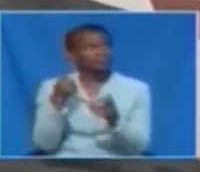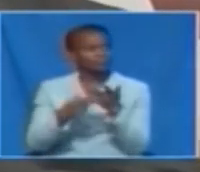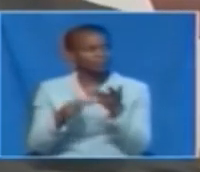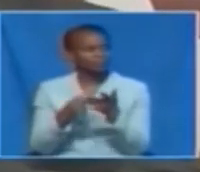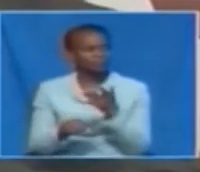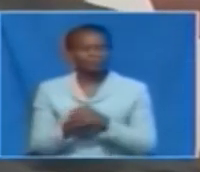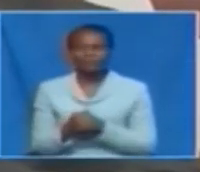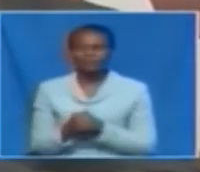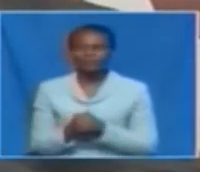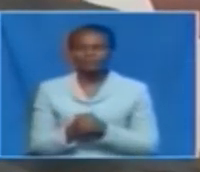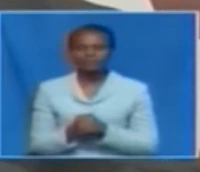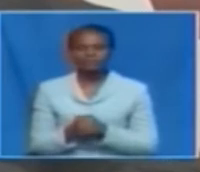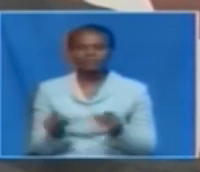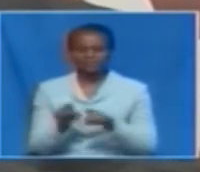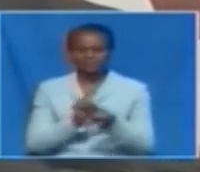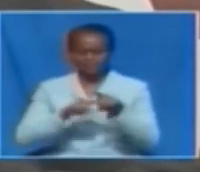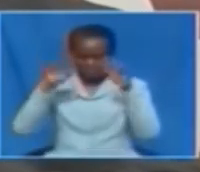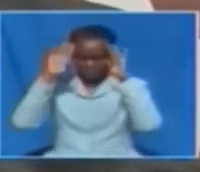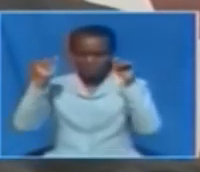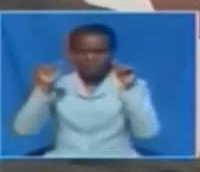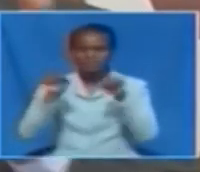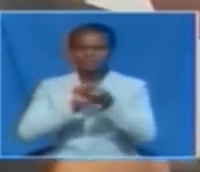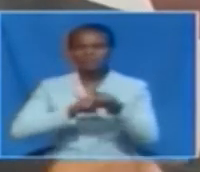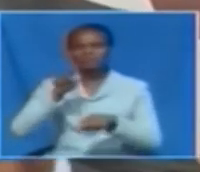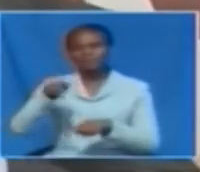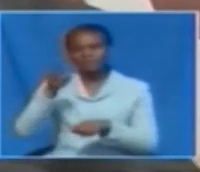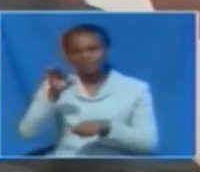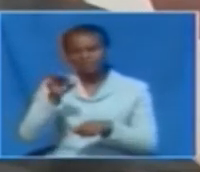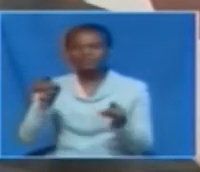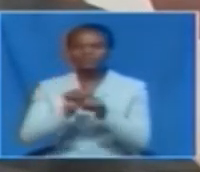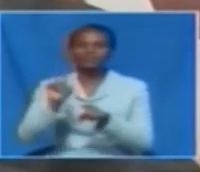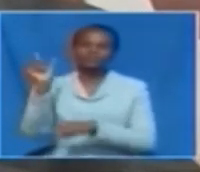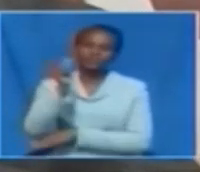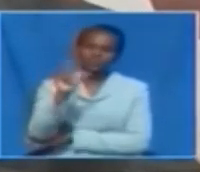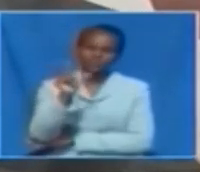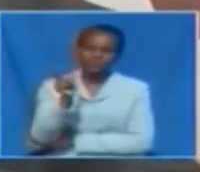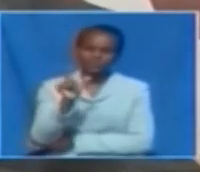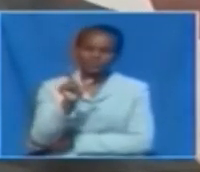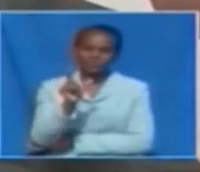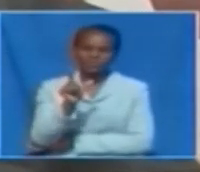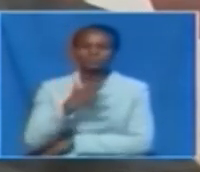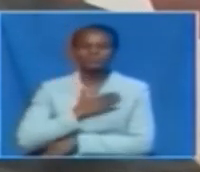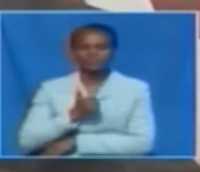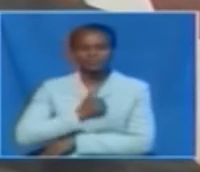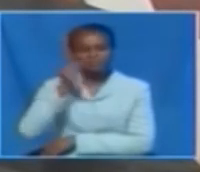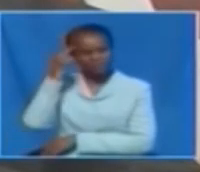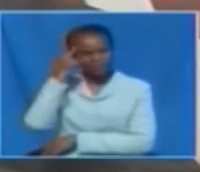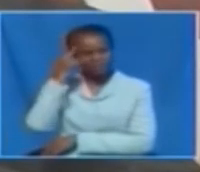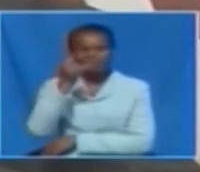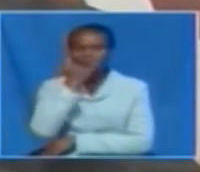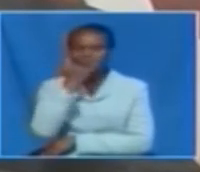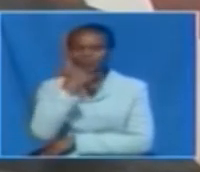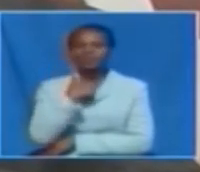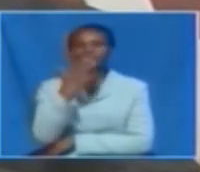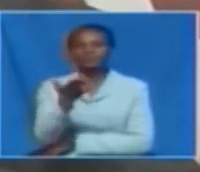left for me and the president and PF and the Movement for Multi-Party Democracy. So I think that it's premature for